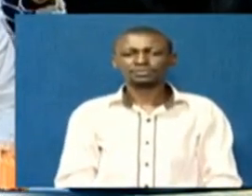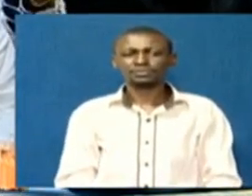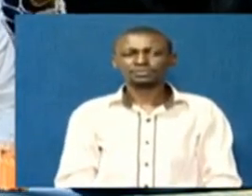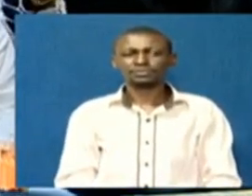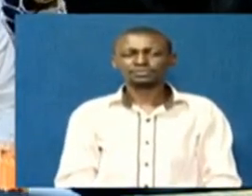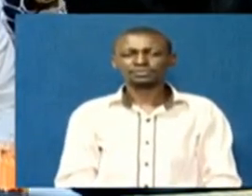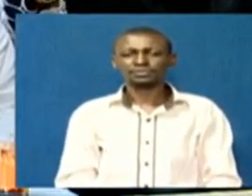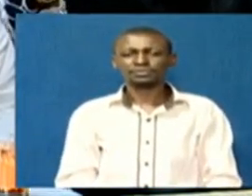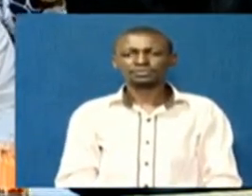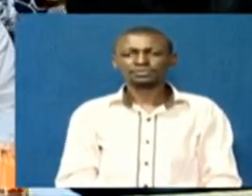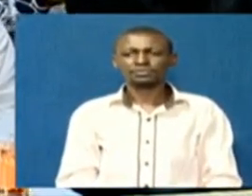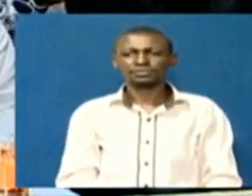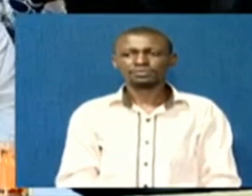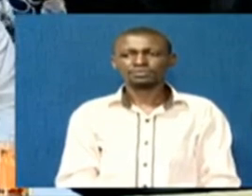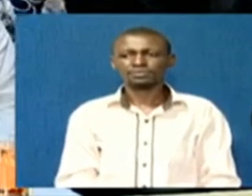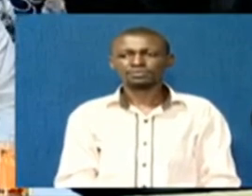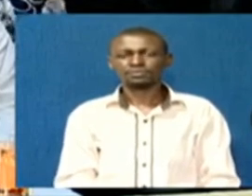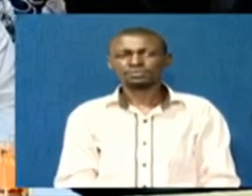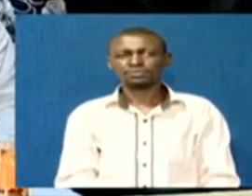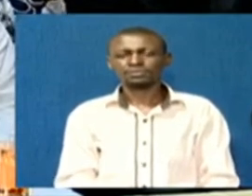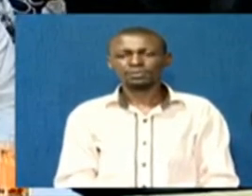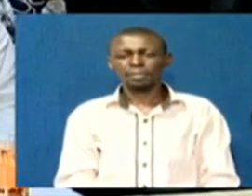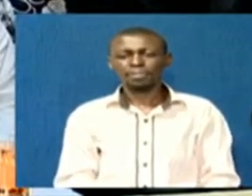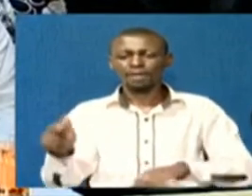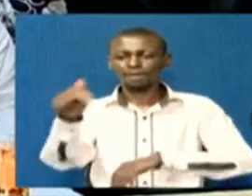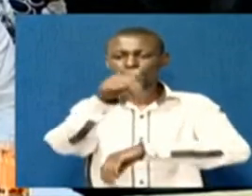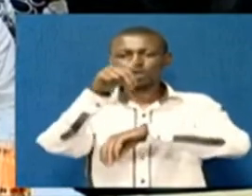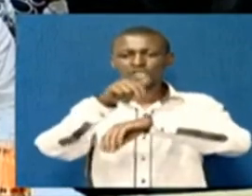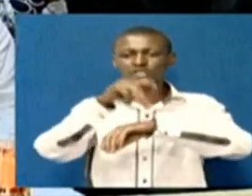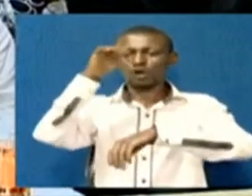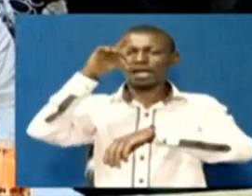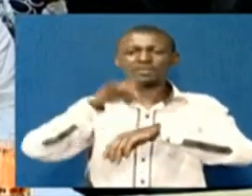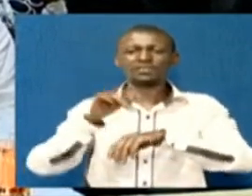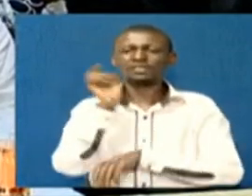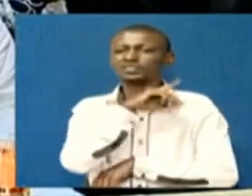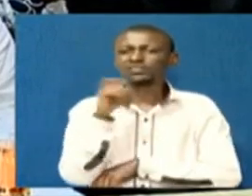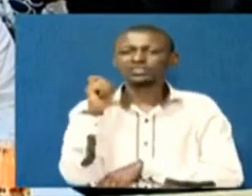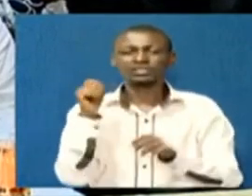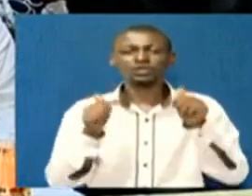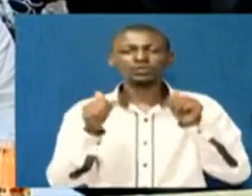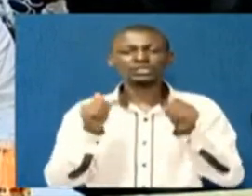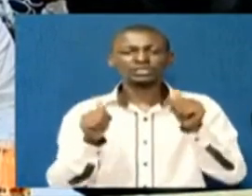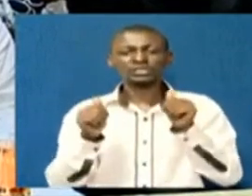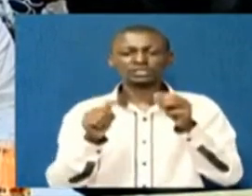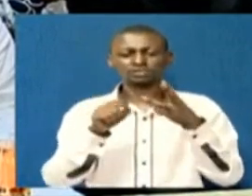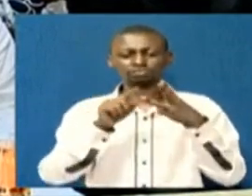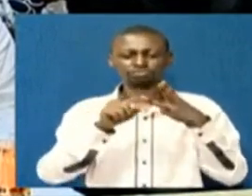Another curse that is plaguing our nation. A curse called corruption.